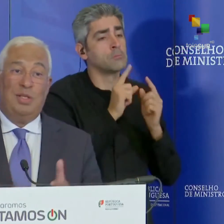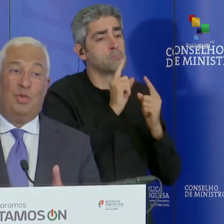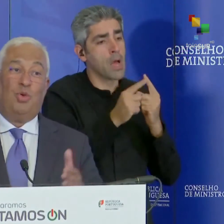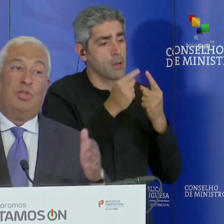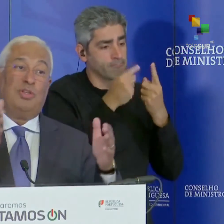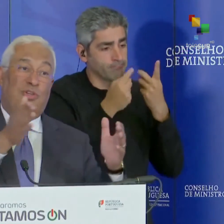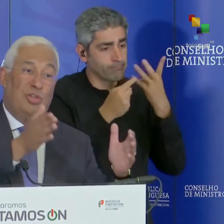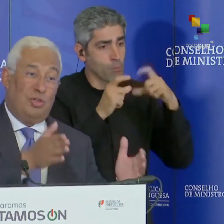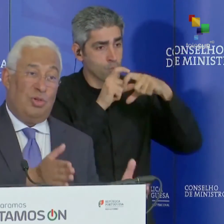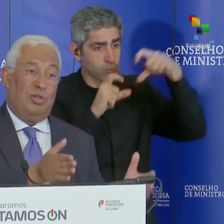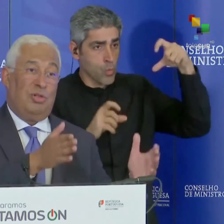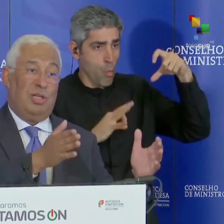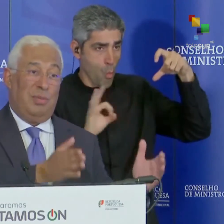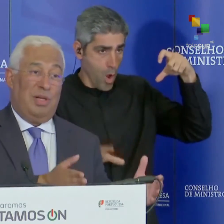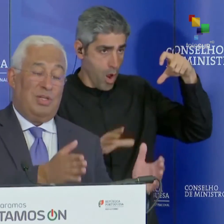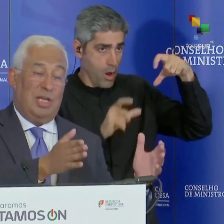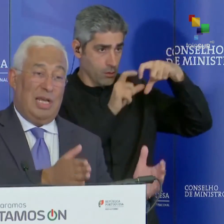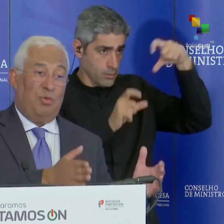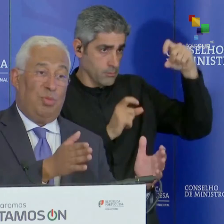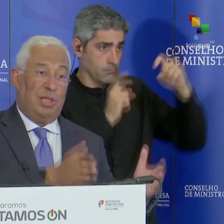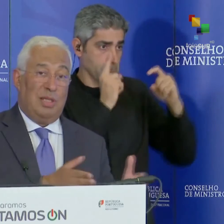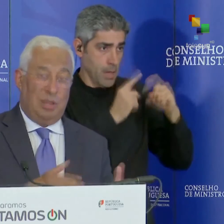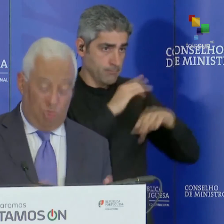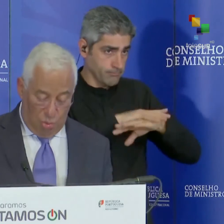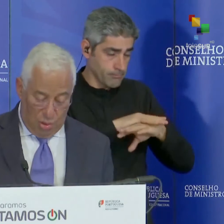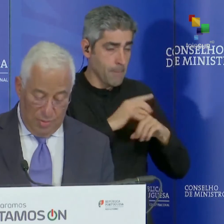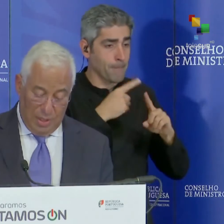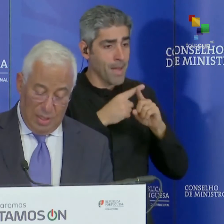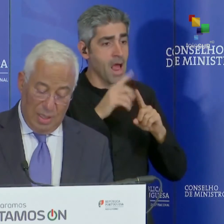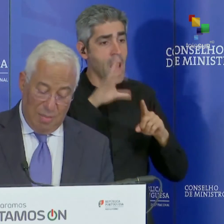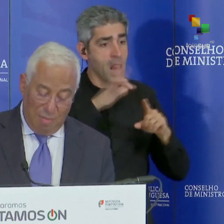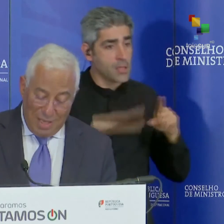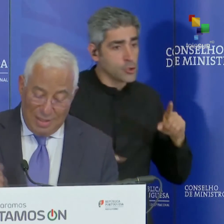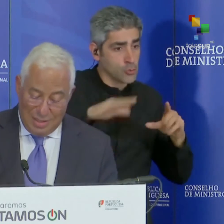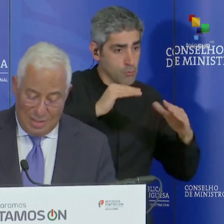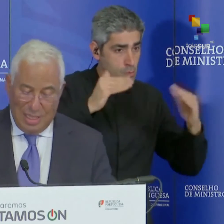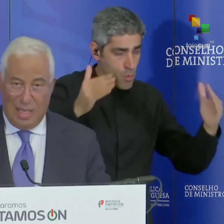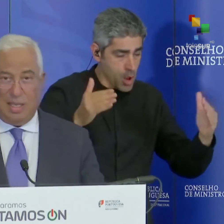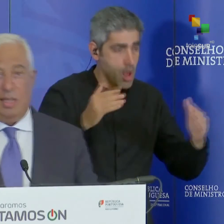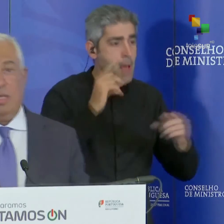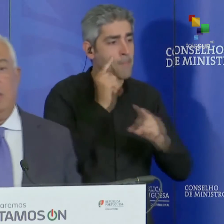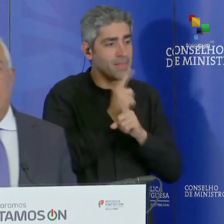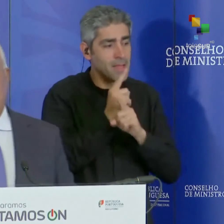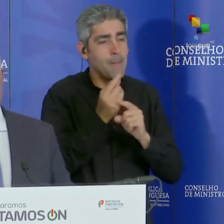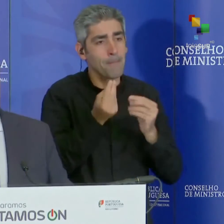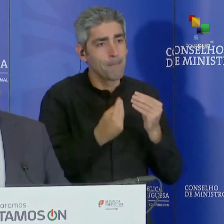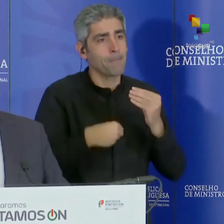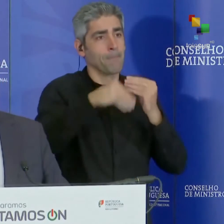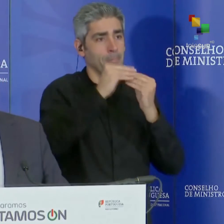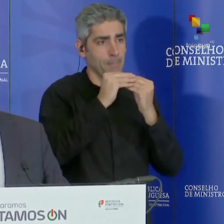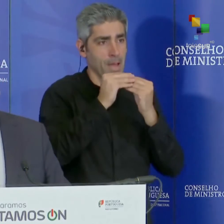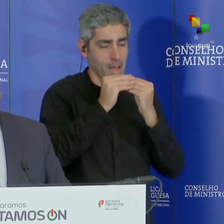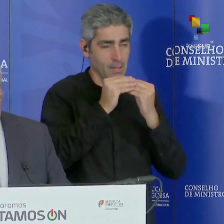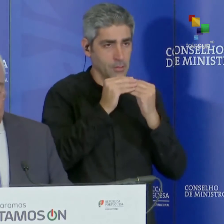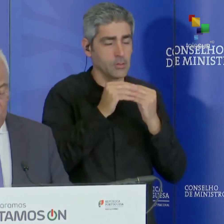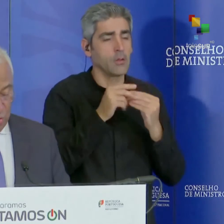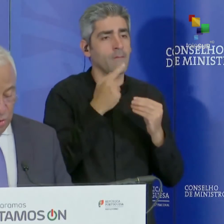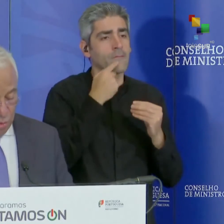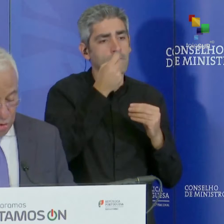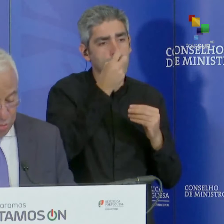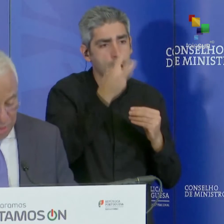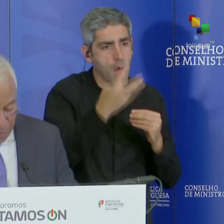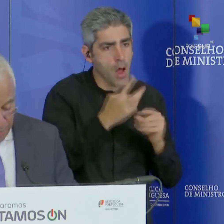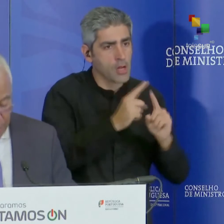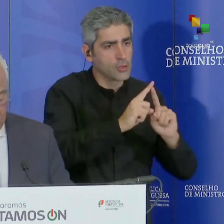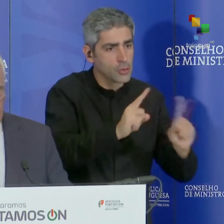In addition to all the restrictions that exist in the country, in addition to all the restrictions that cover the metropolitan area of Lisbon, there